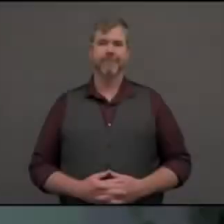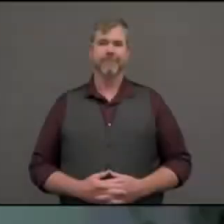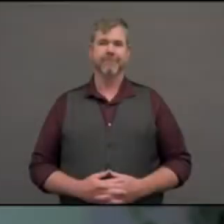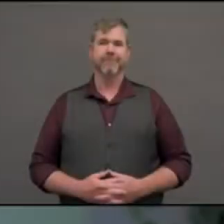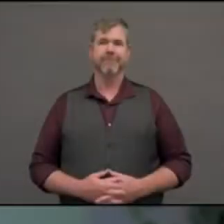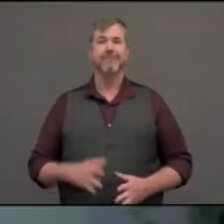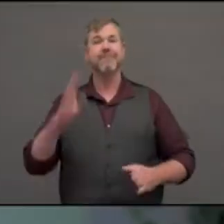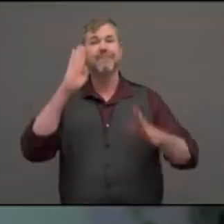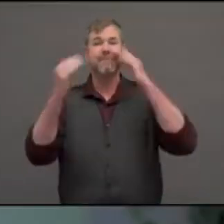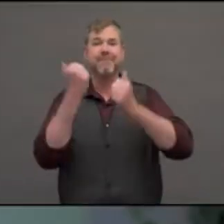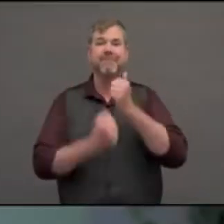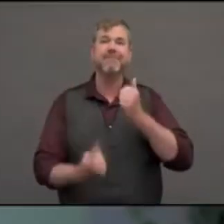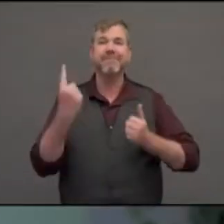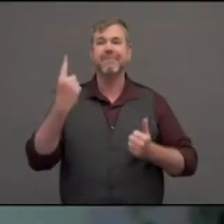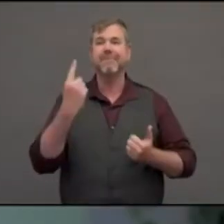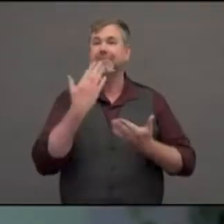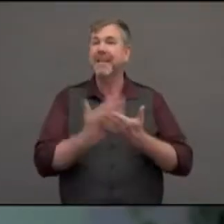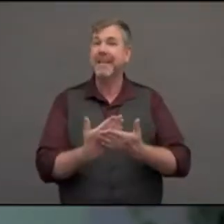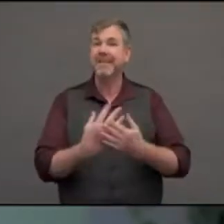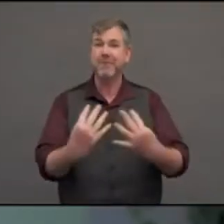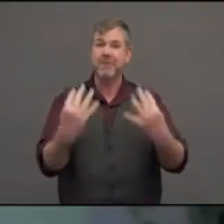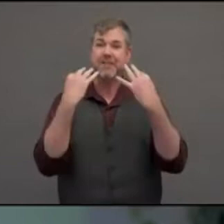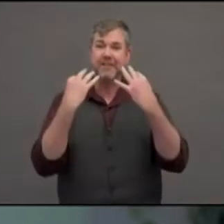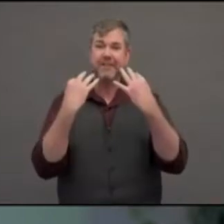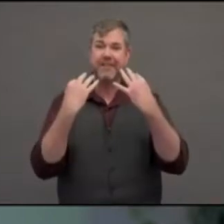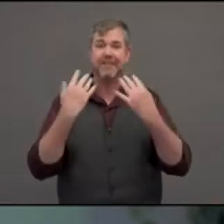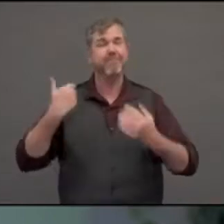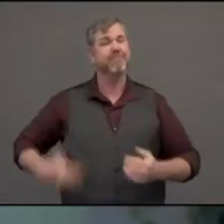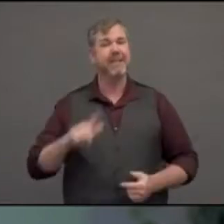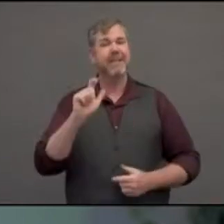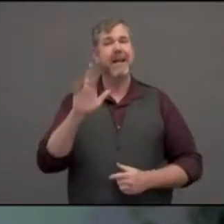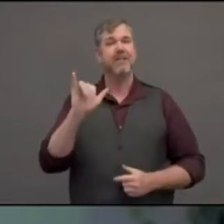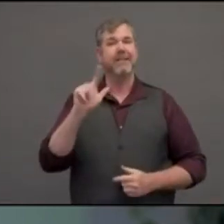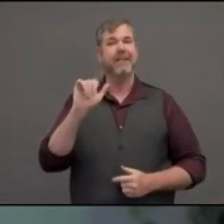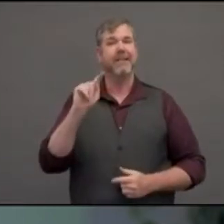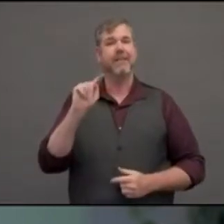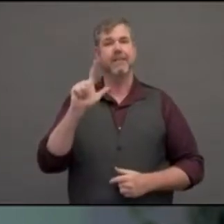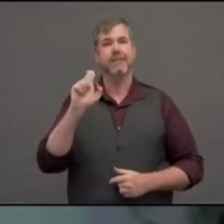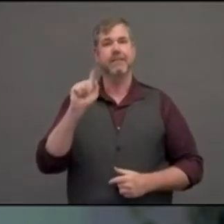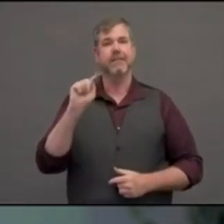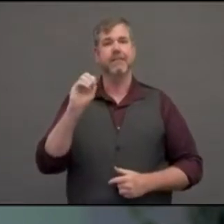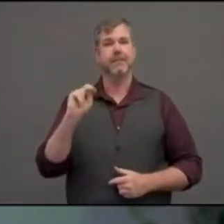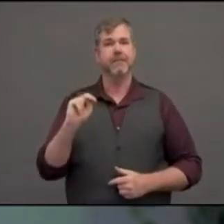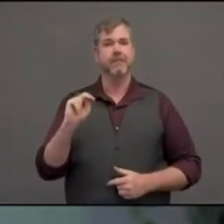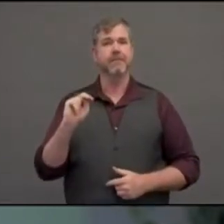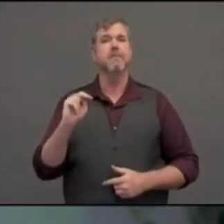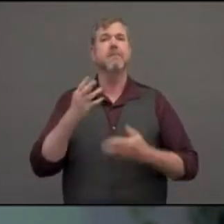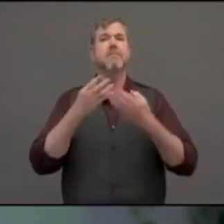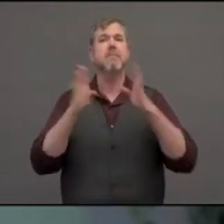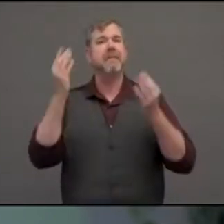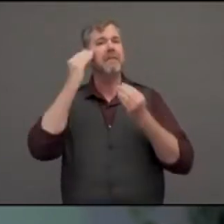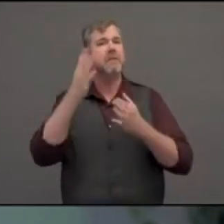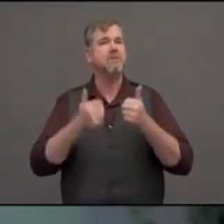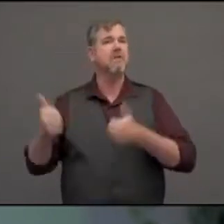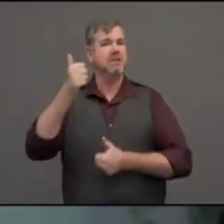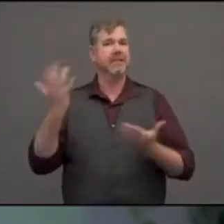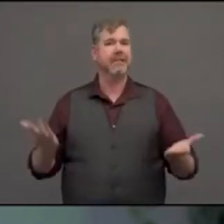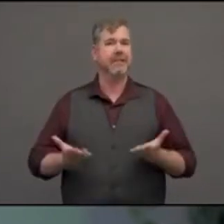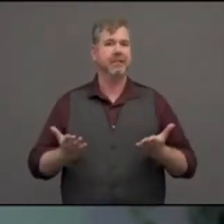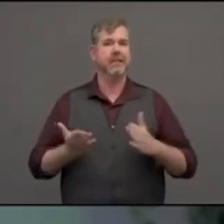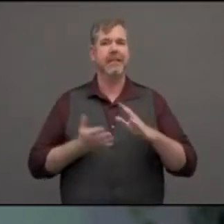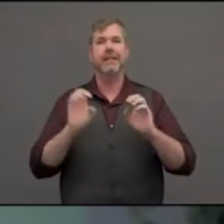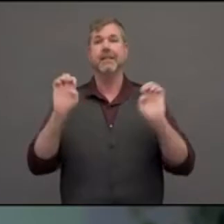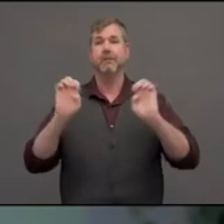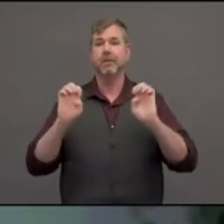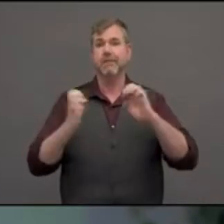Hi everybody, and thank you for joining us. I'm Larry Little, Public Communications Specialist here at the county's Emergency Operations Center. We